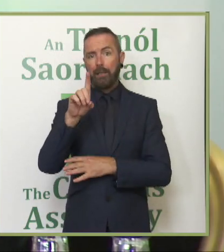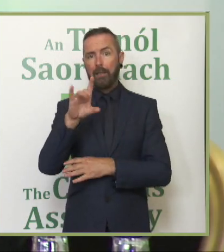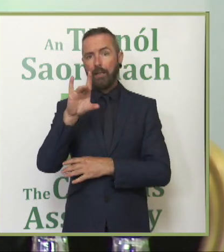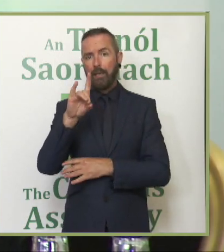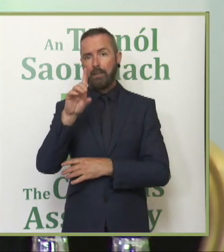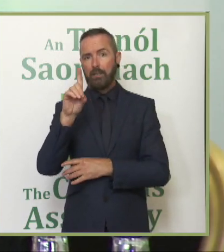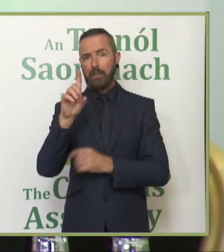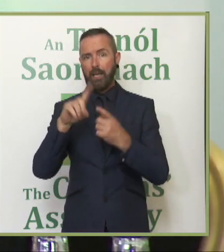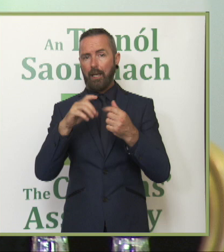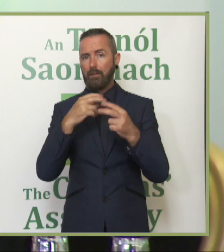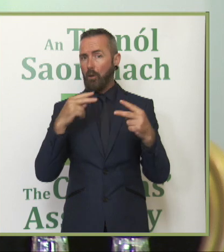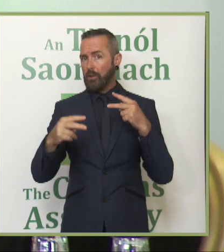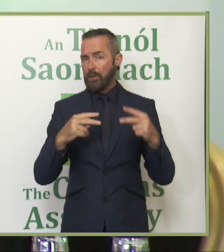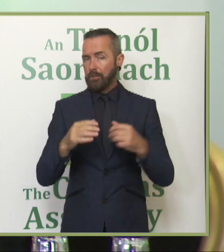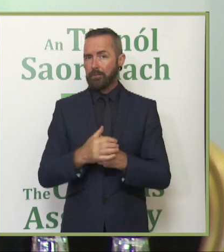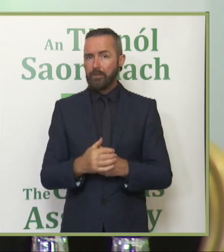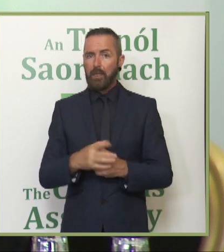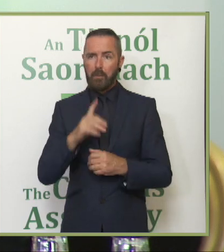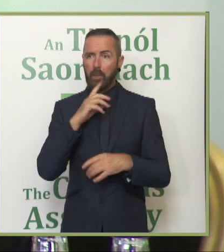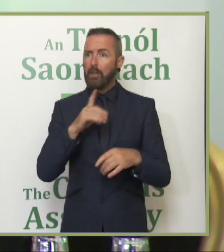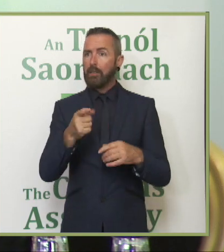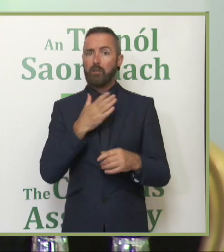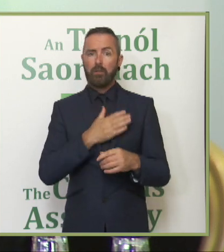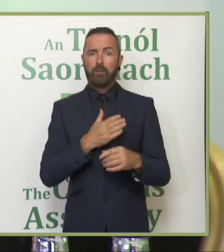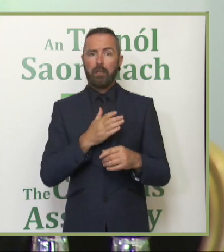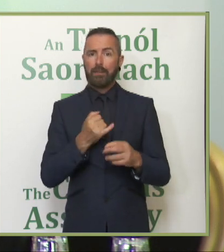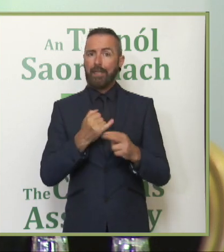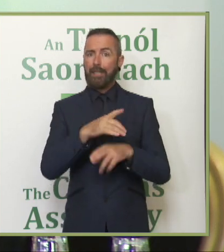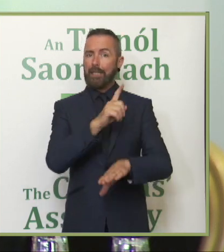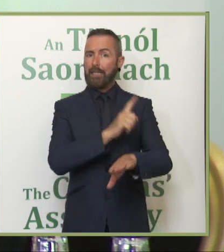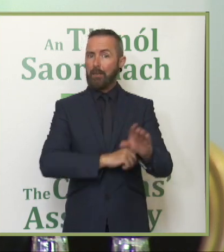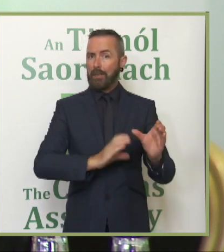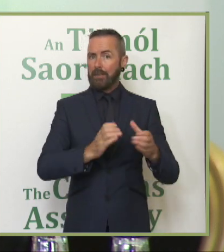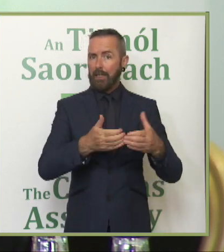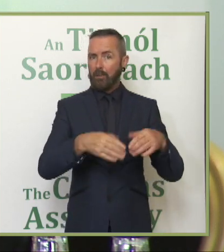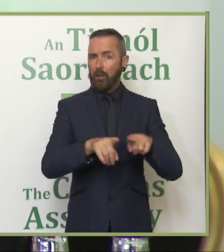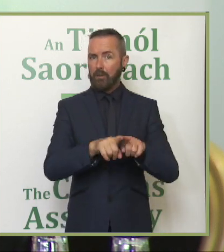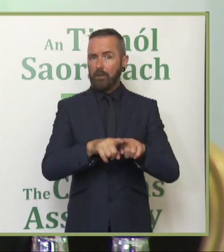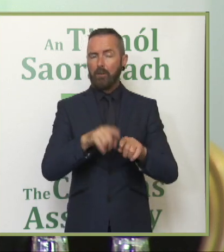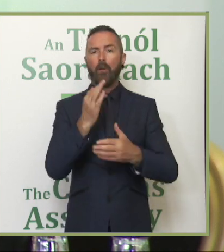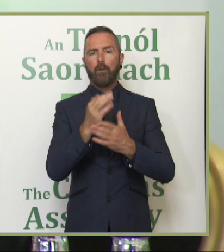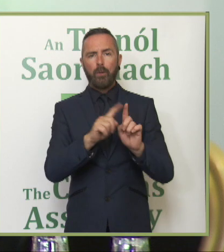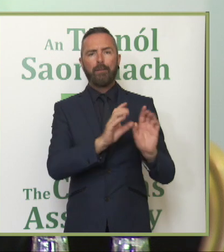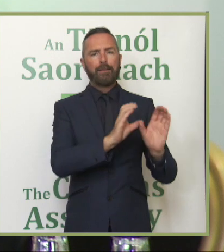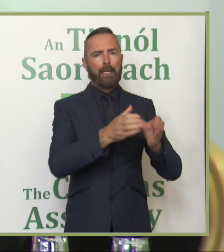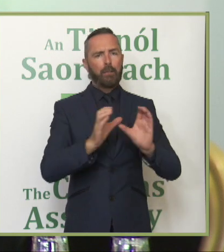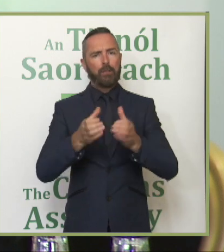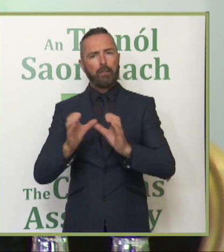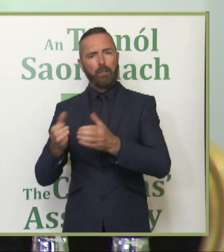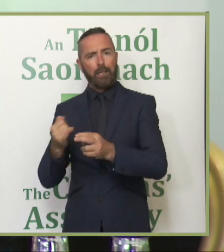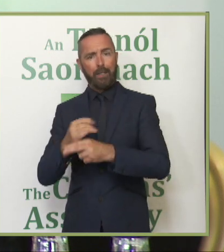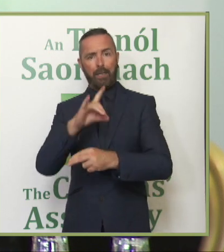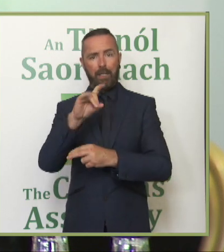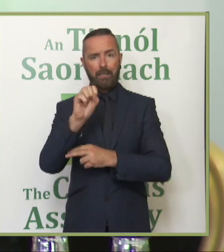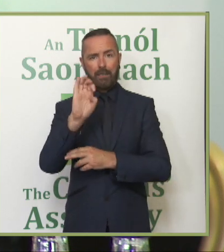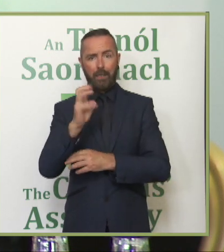ADHD in some ways, but that's also within disability. So there's a number of sections within the HSE that'll cover that, and I think that